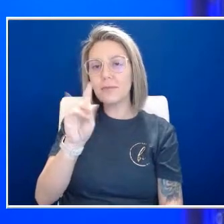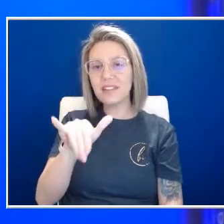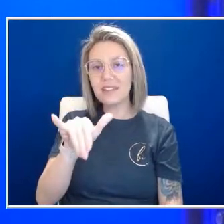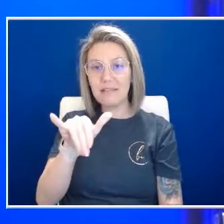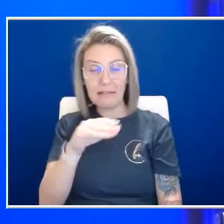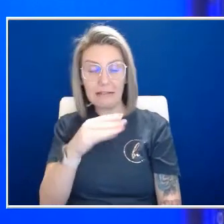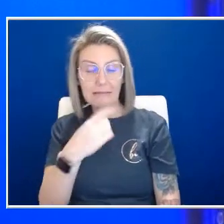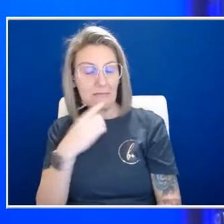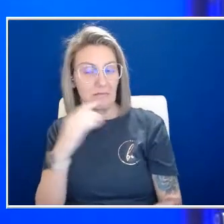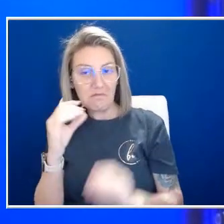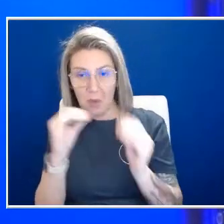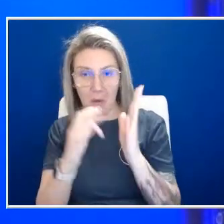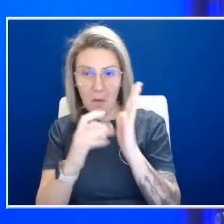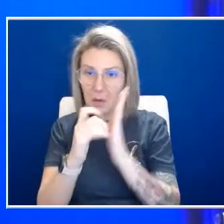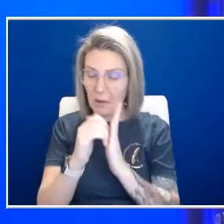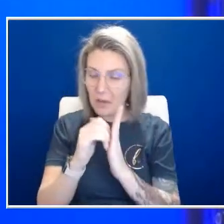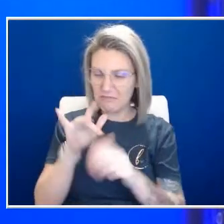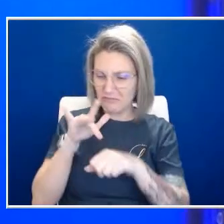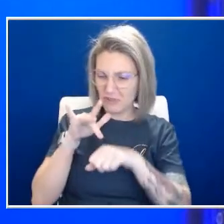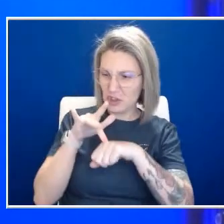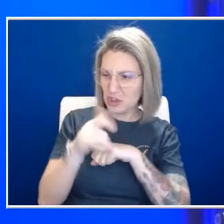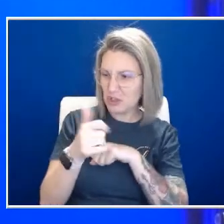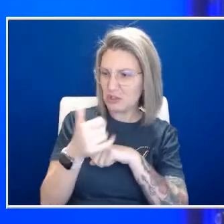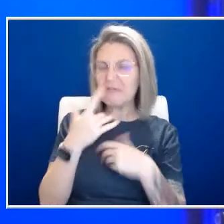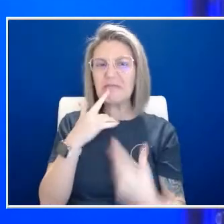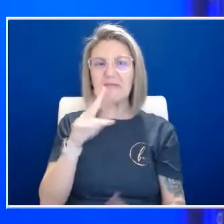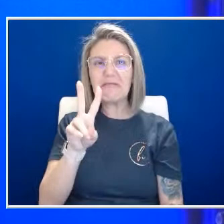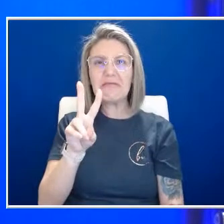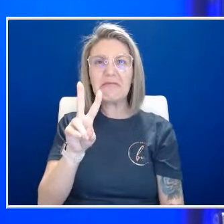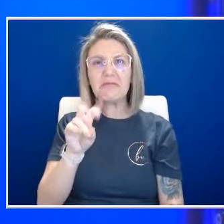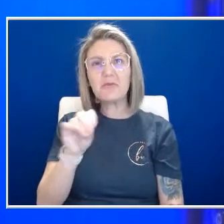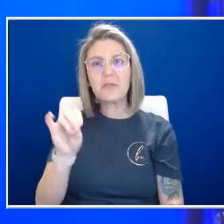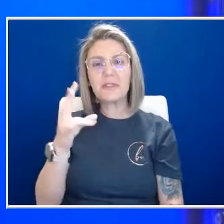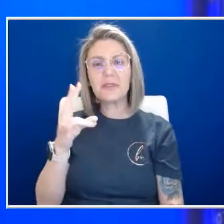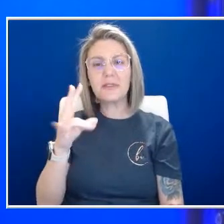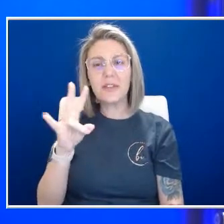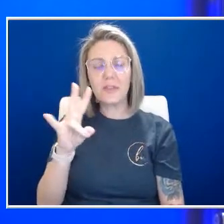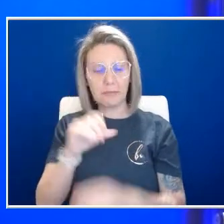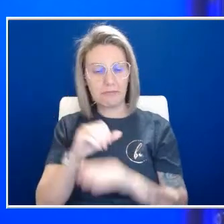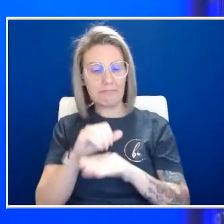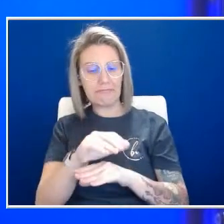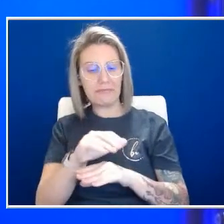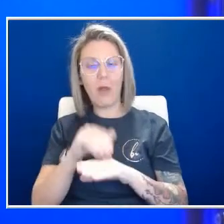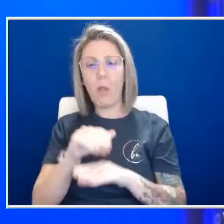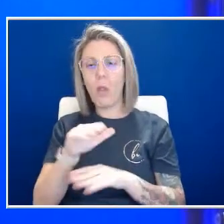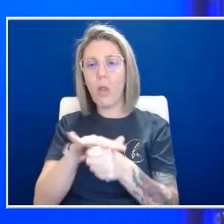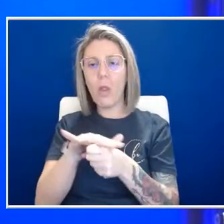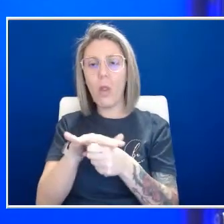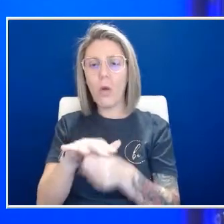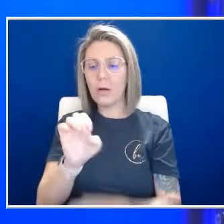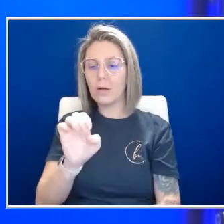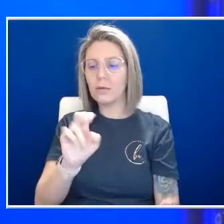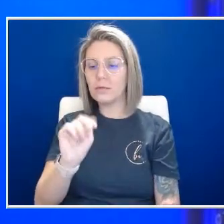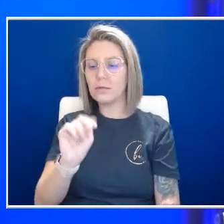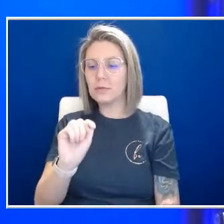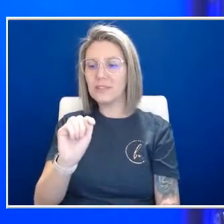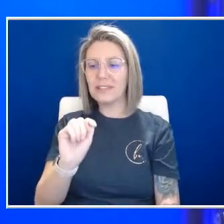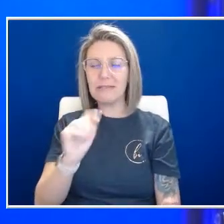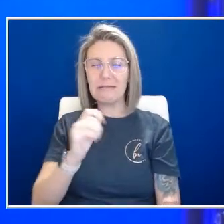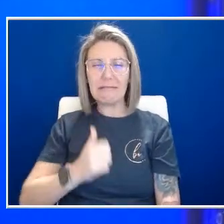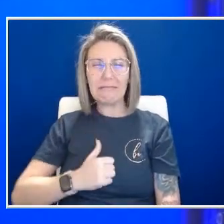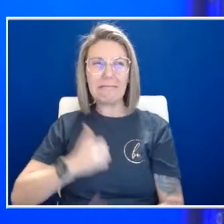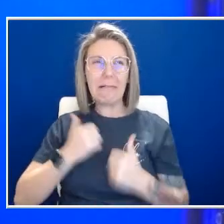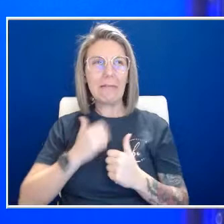2017, it just hadn't gone away. He sent me to a local ENT. We live about 3 hours away in south central